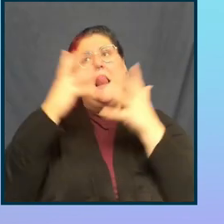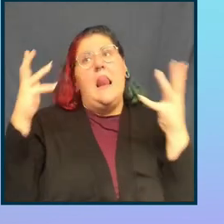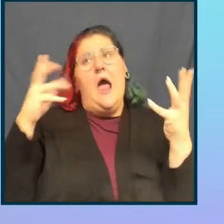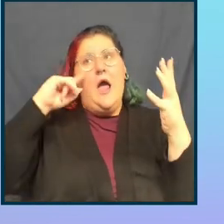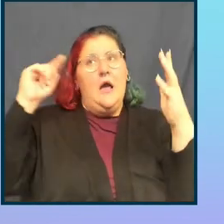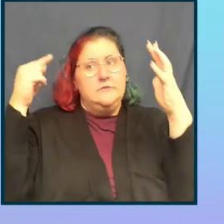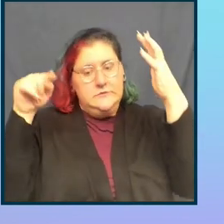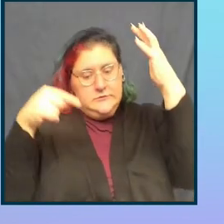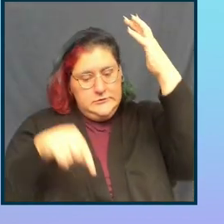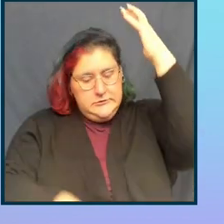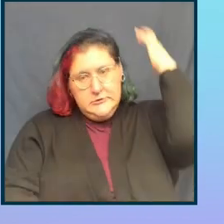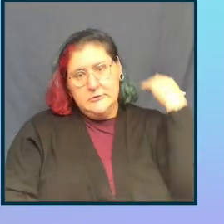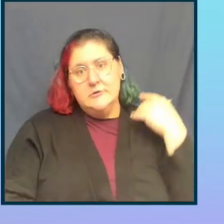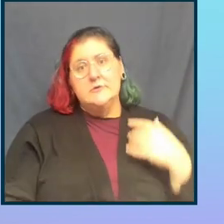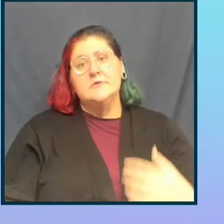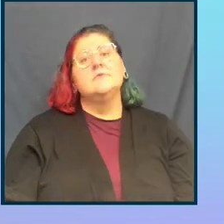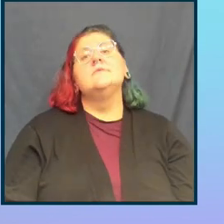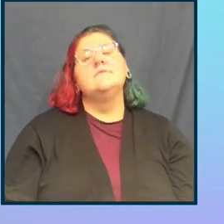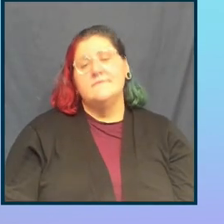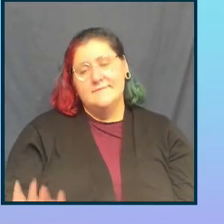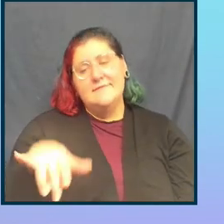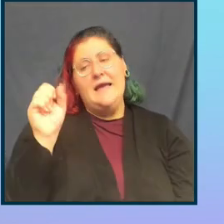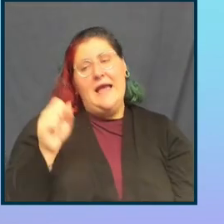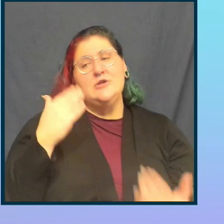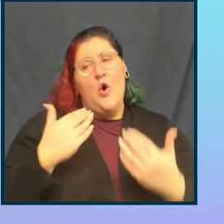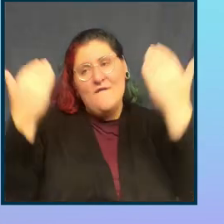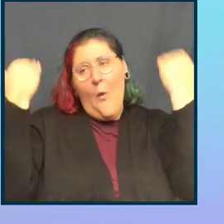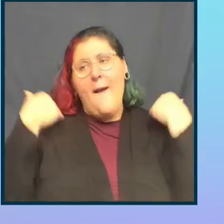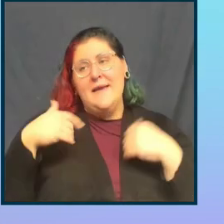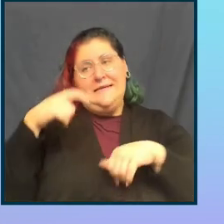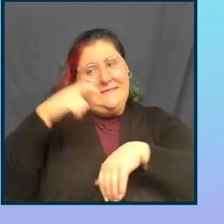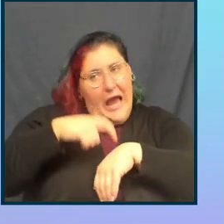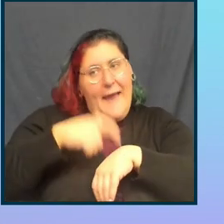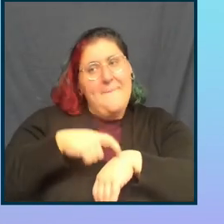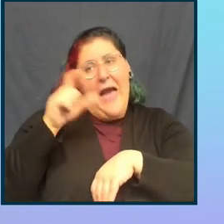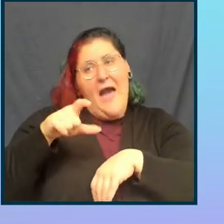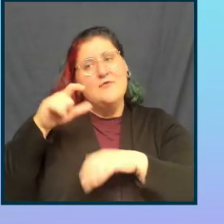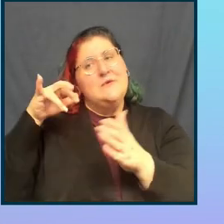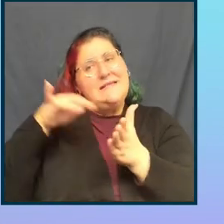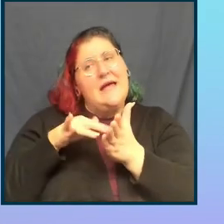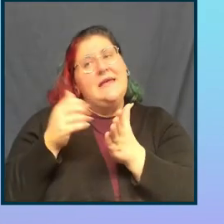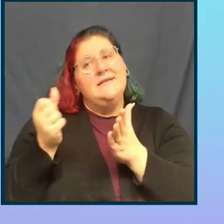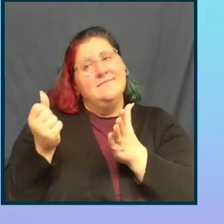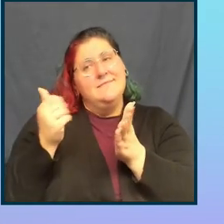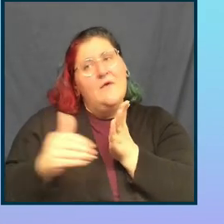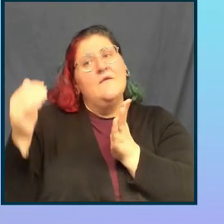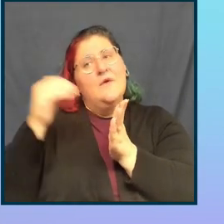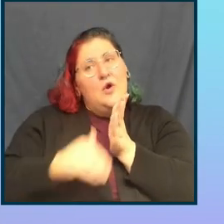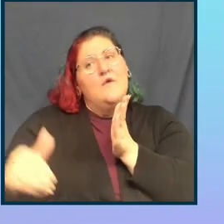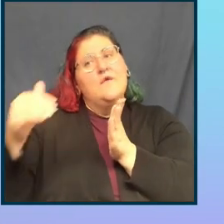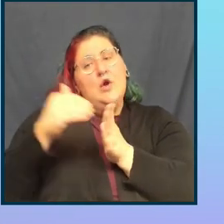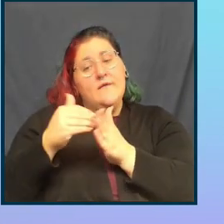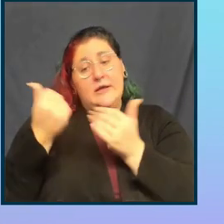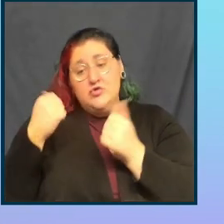lot. It takes time. It takes reading it frequently. It takes implementing and trial and error